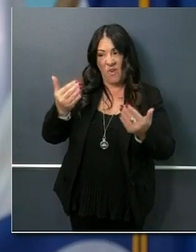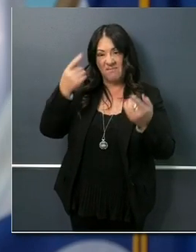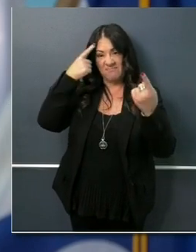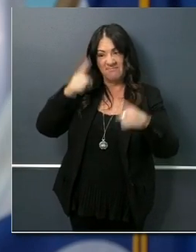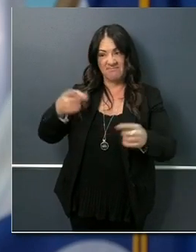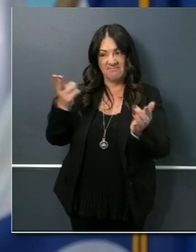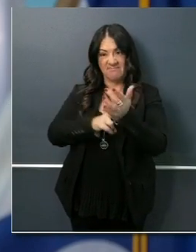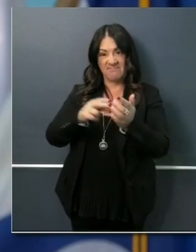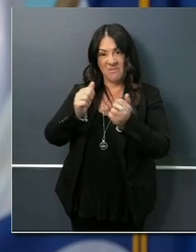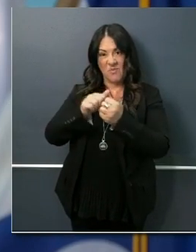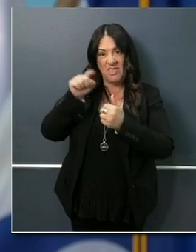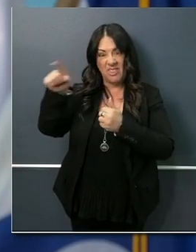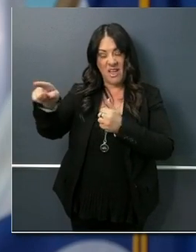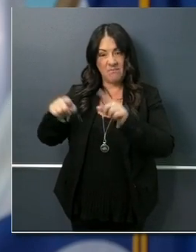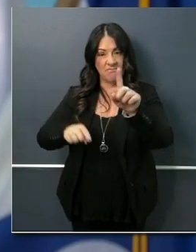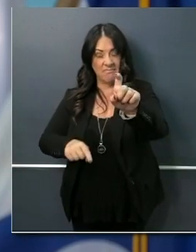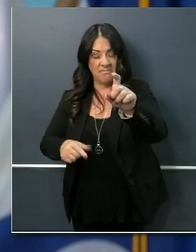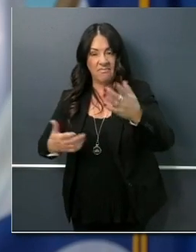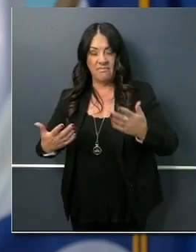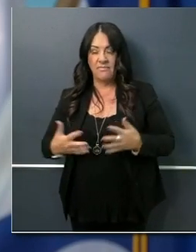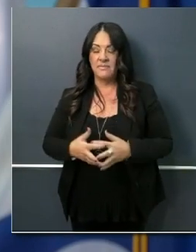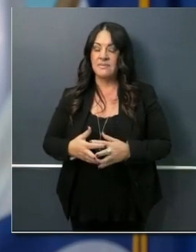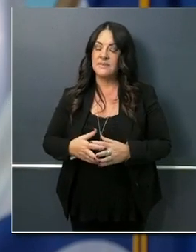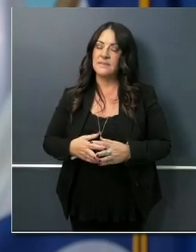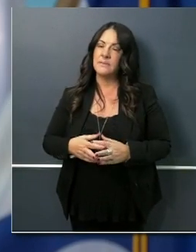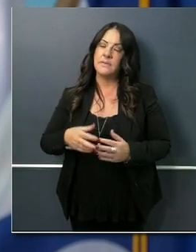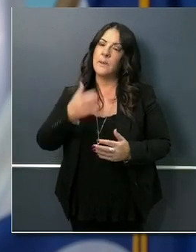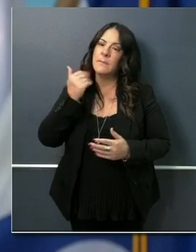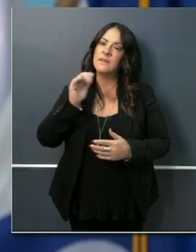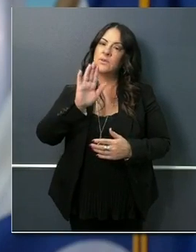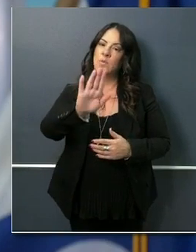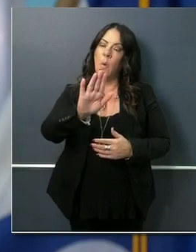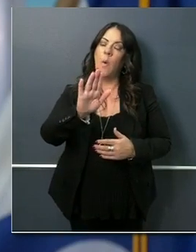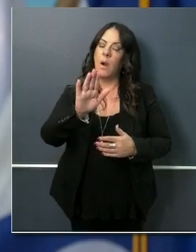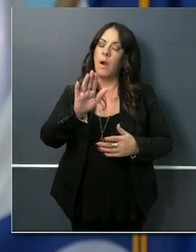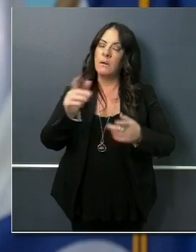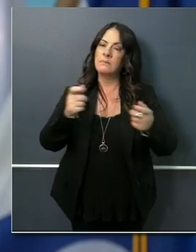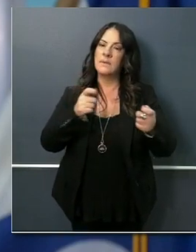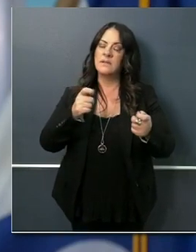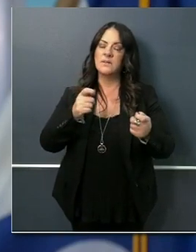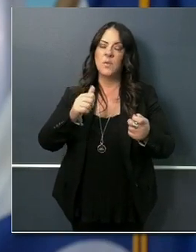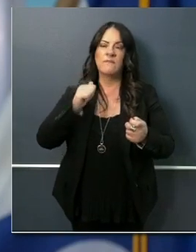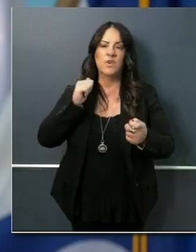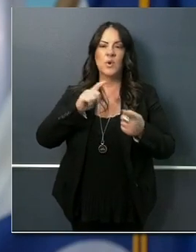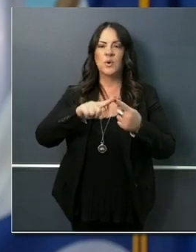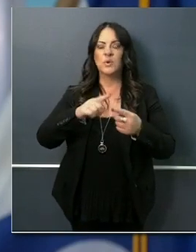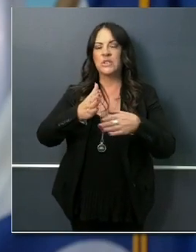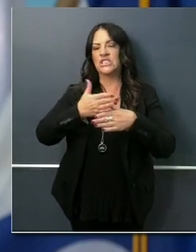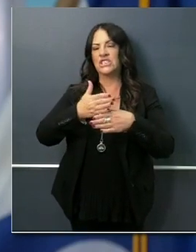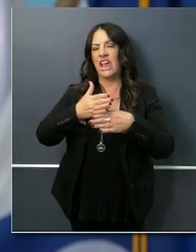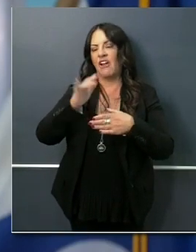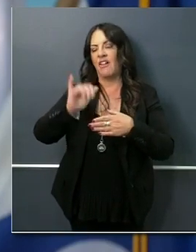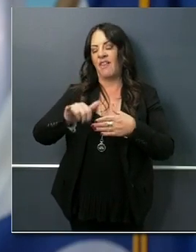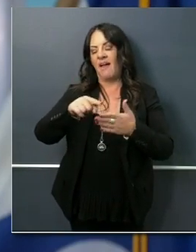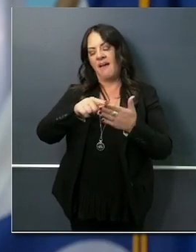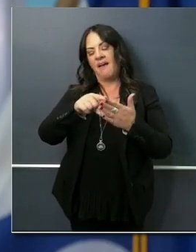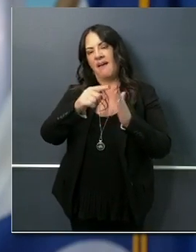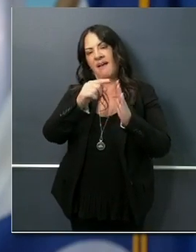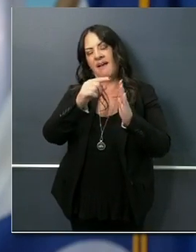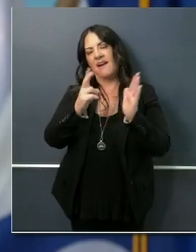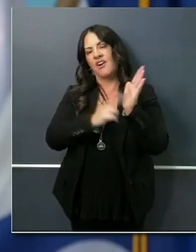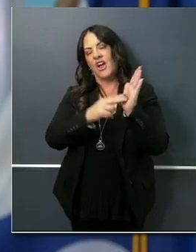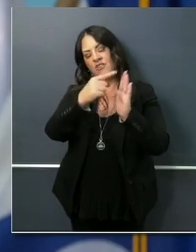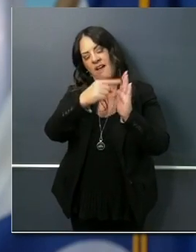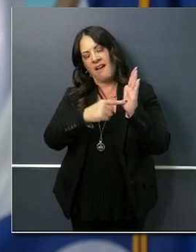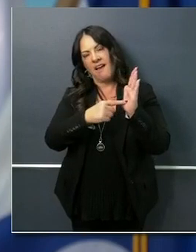two, your administration so far has refused to release the contract publicly. I know the AP has made that